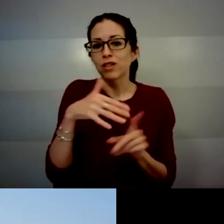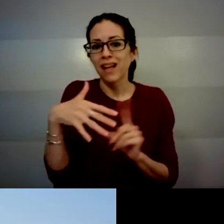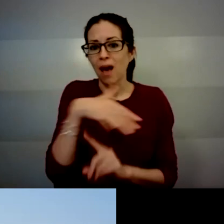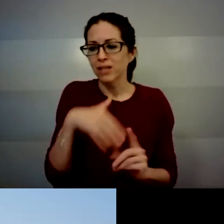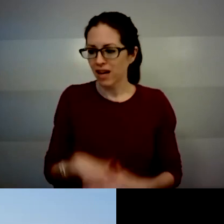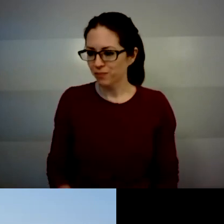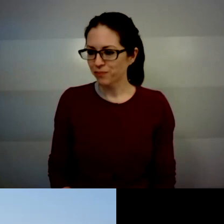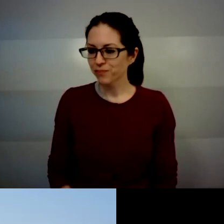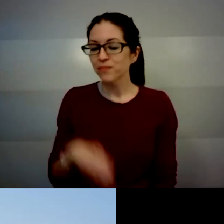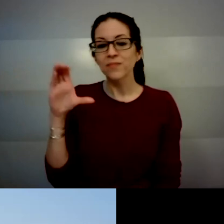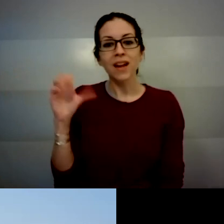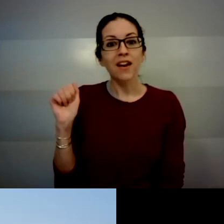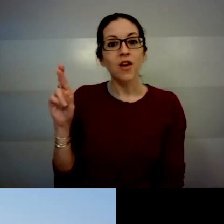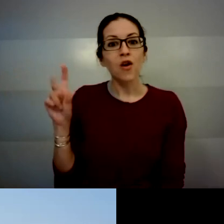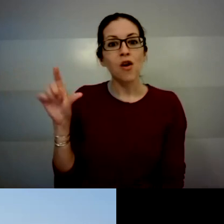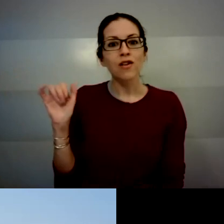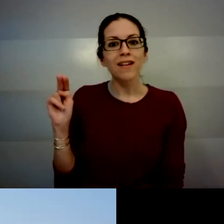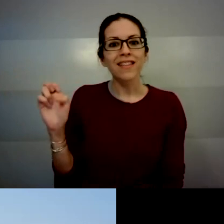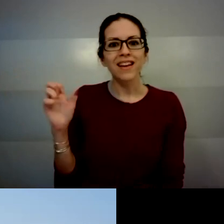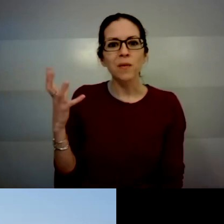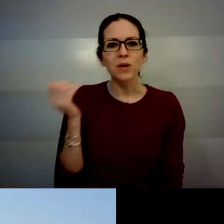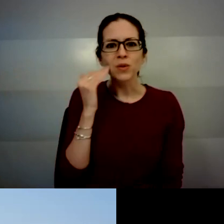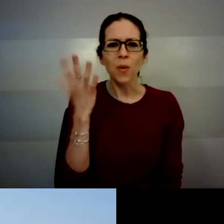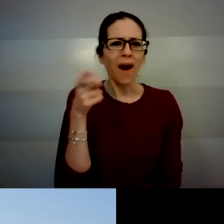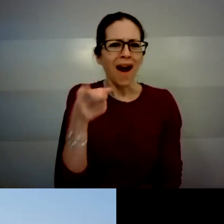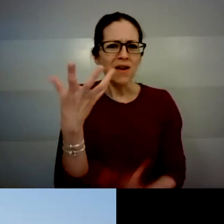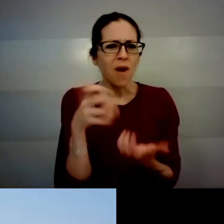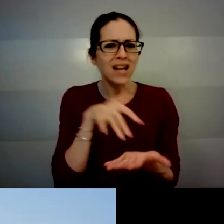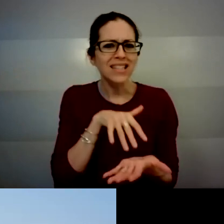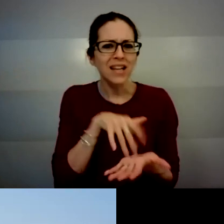and Carlene want to know what made you want to study birds specifically.